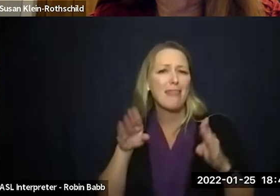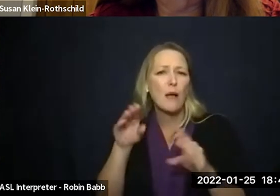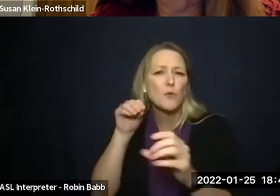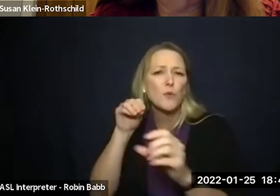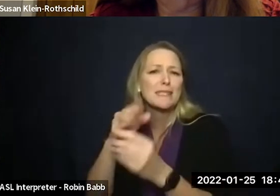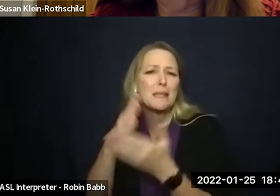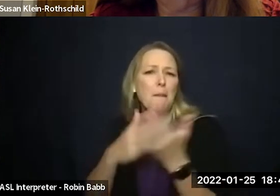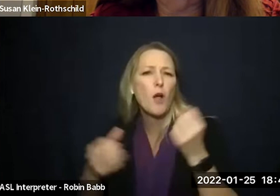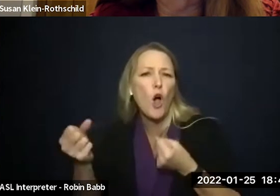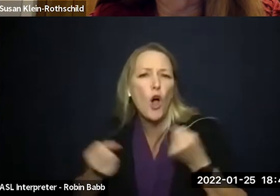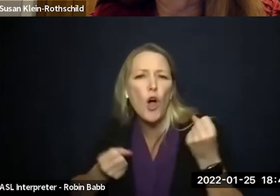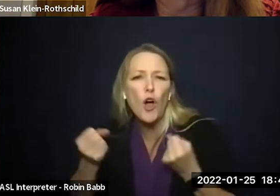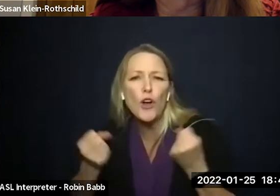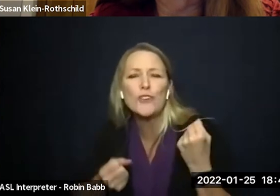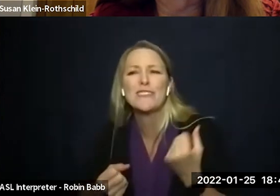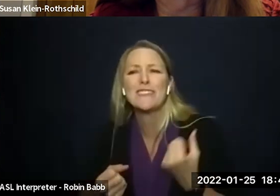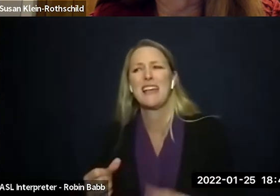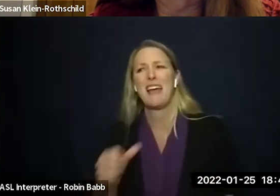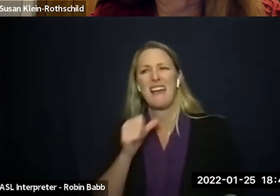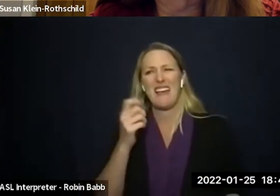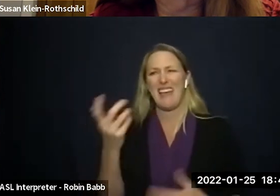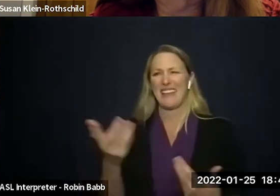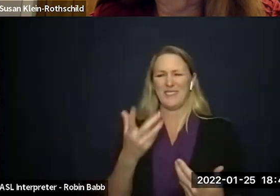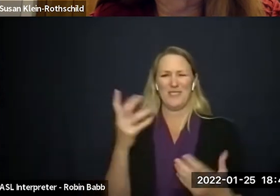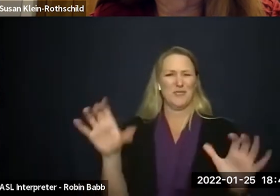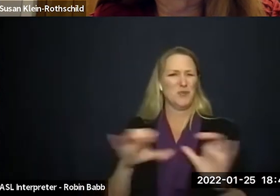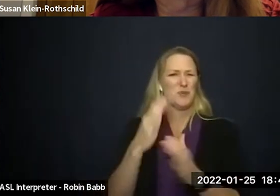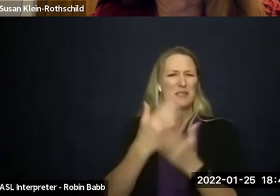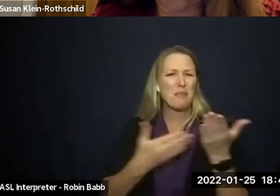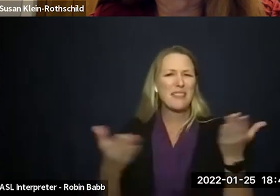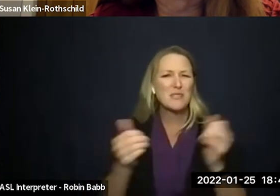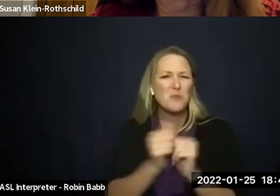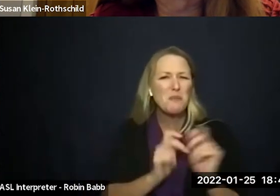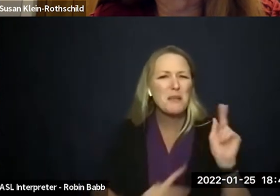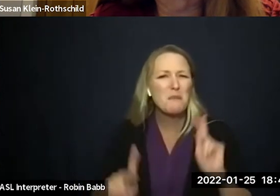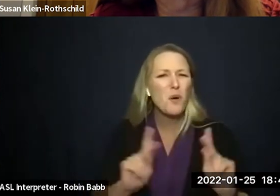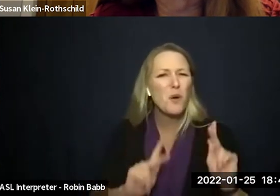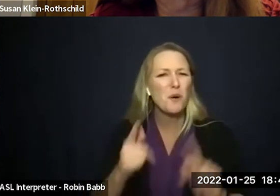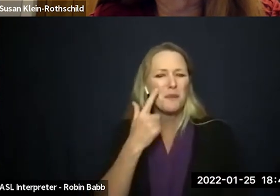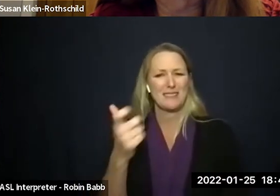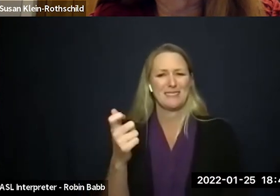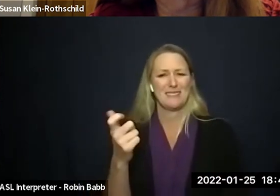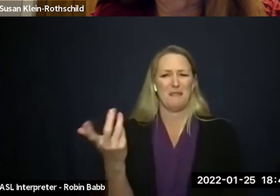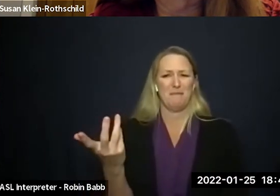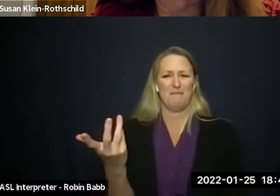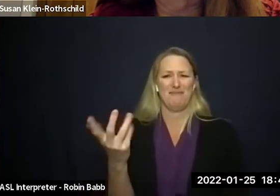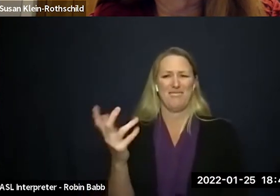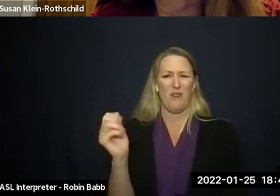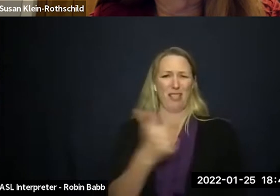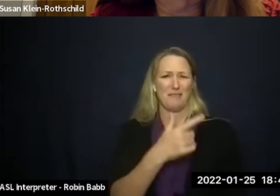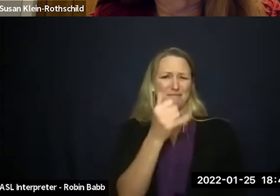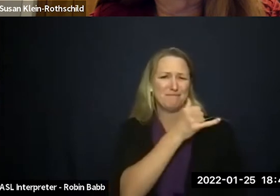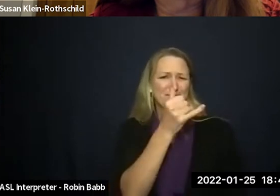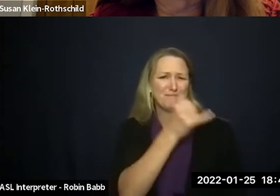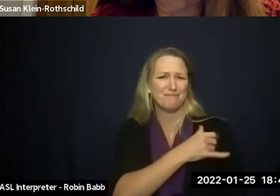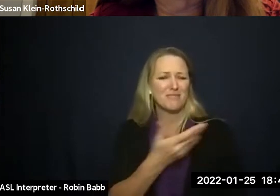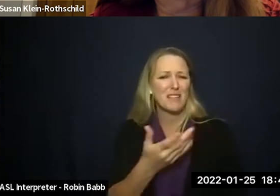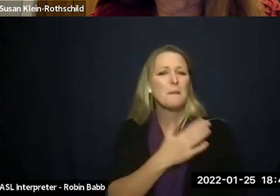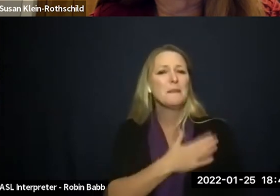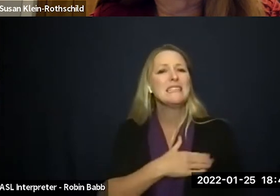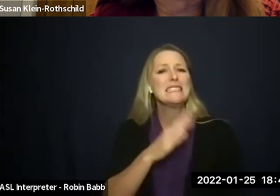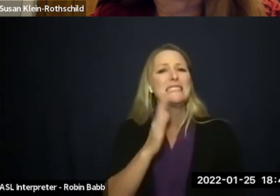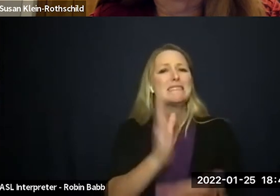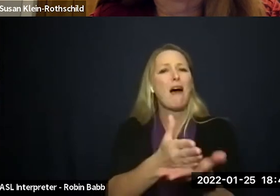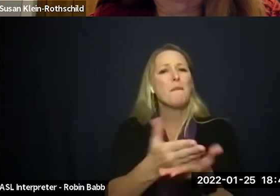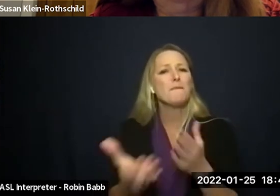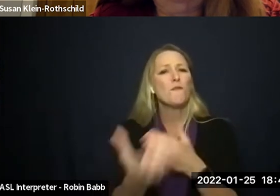cars and do uh certain things with people because um all this nonsense please stop forcing us